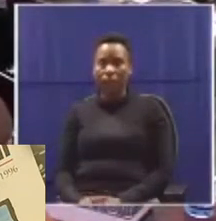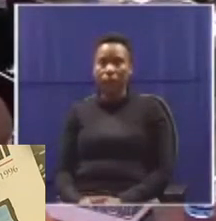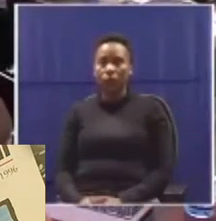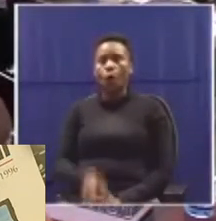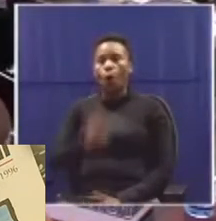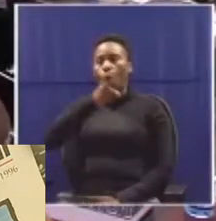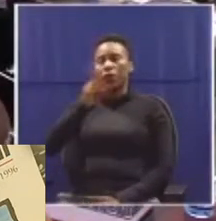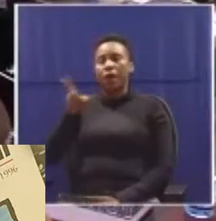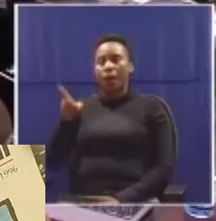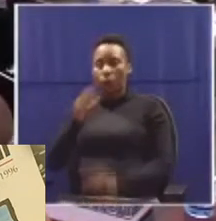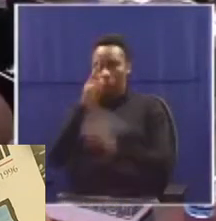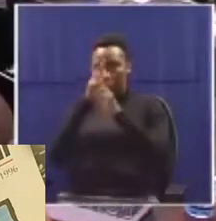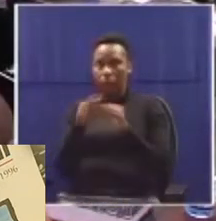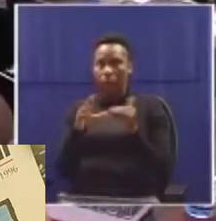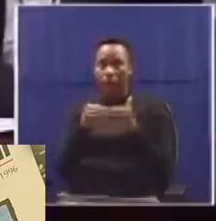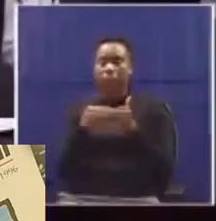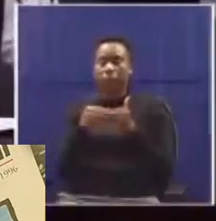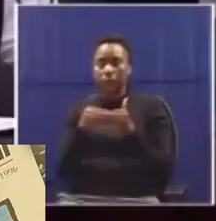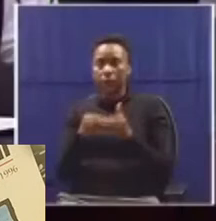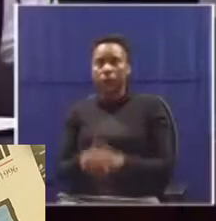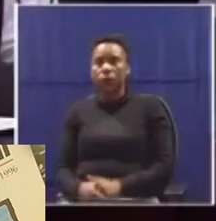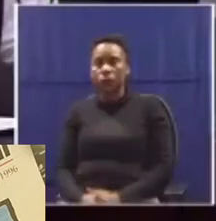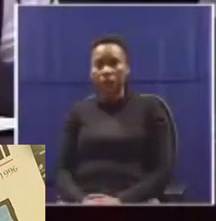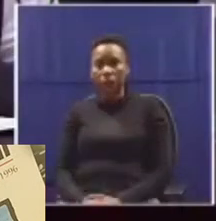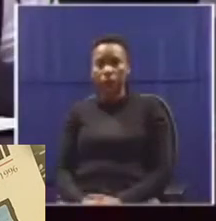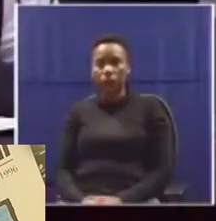order honorable members